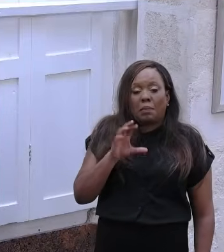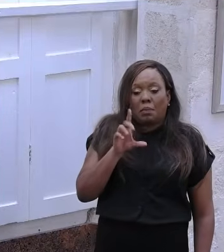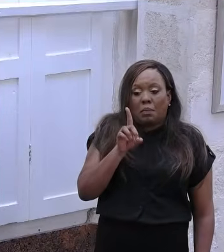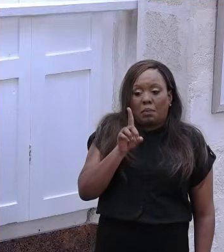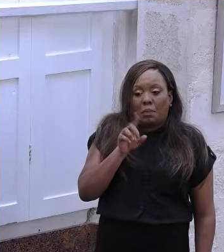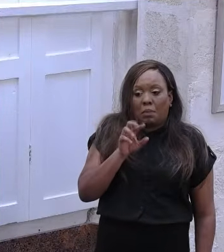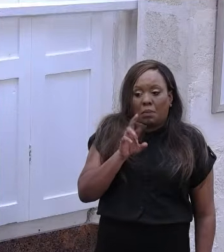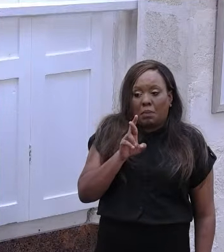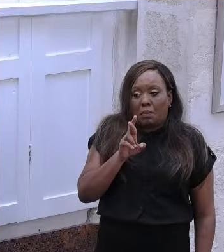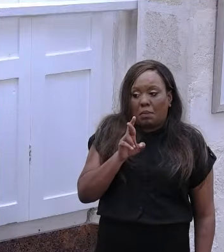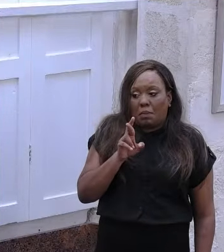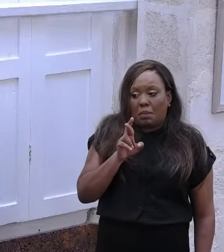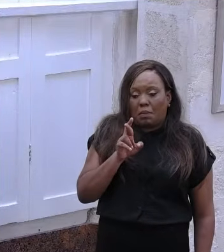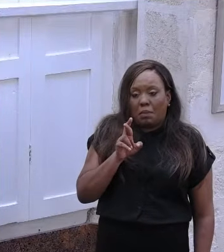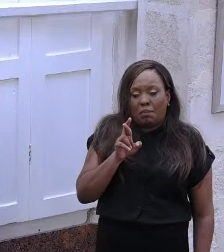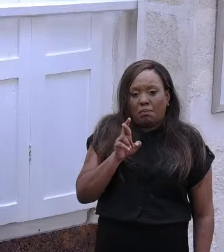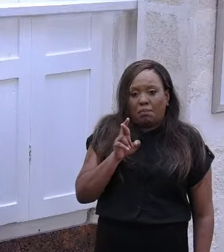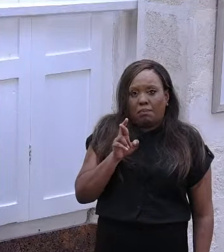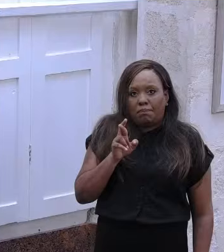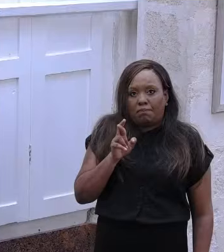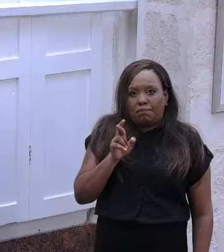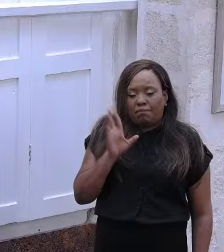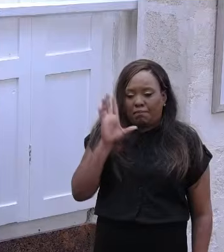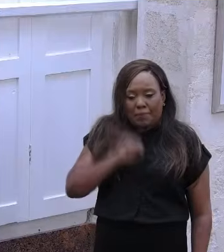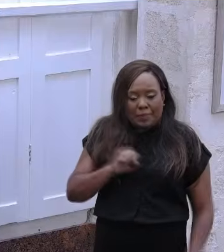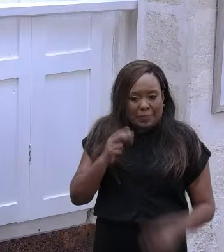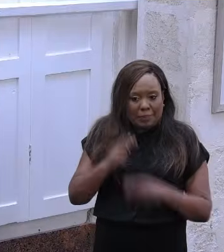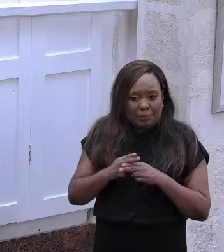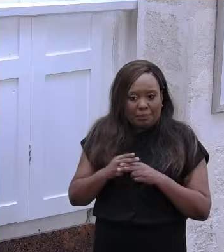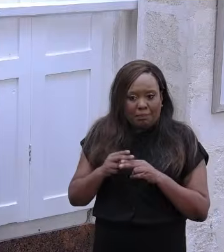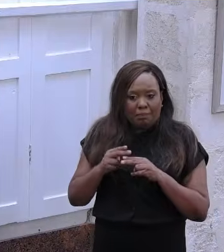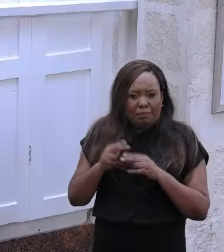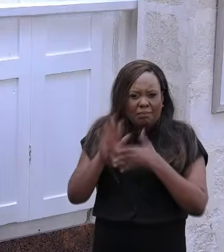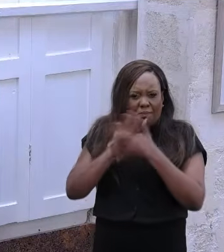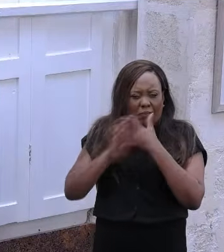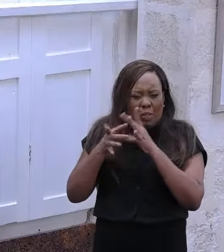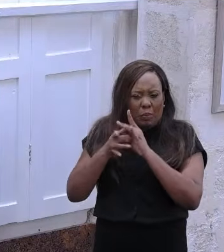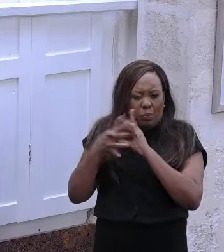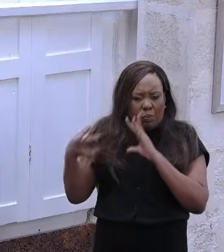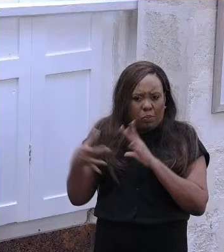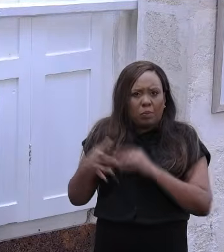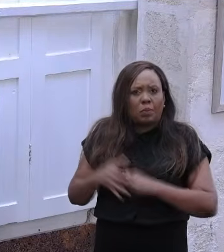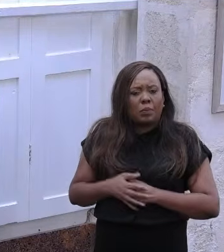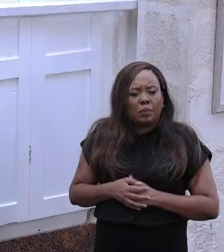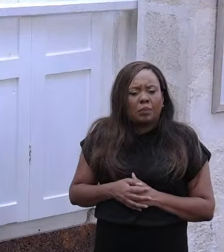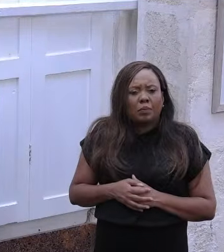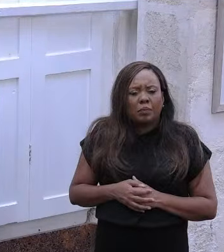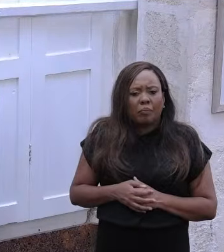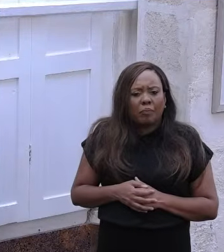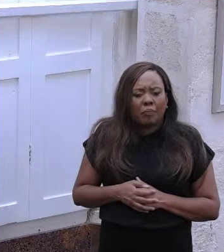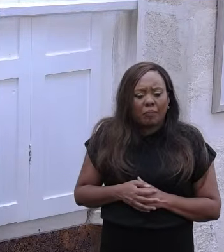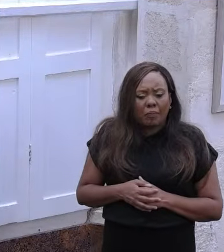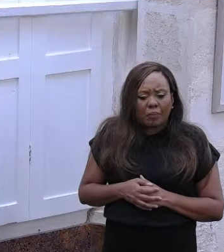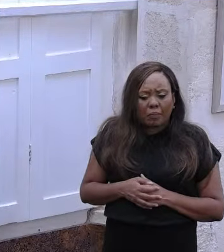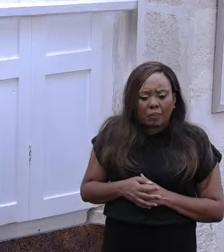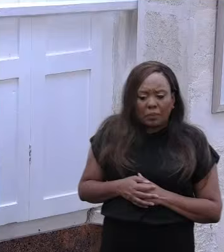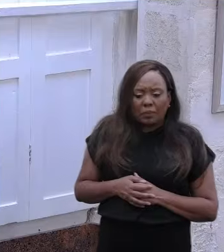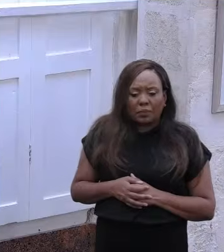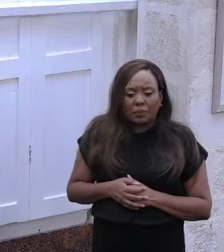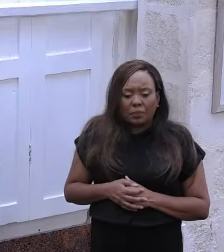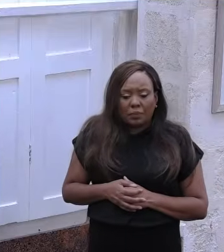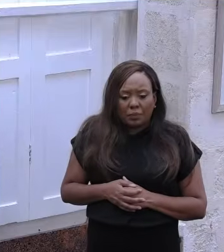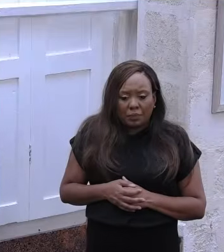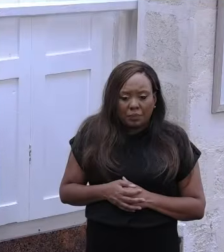Carlita Bab-Sherfer indicated their willingness to appear to further engage the committee. On the point